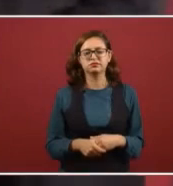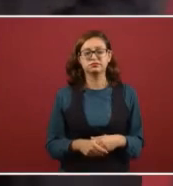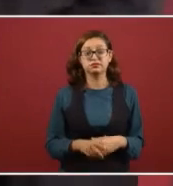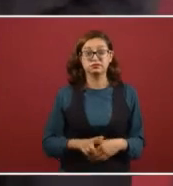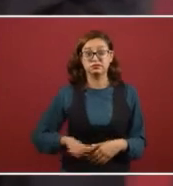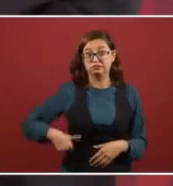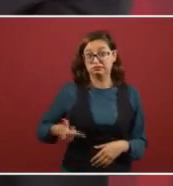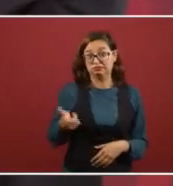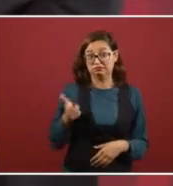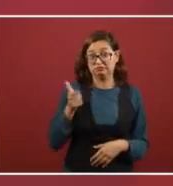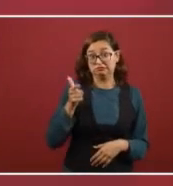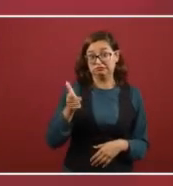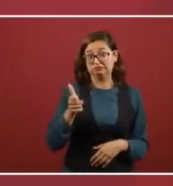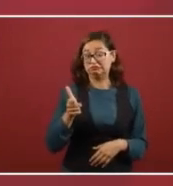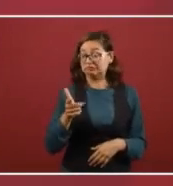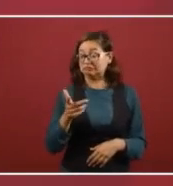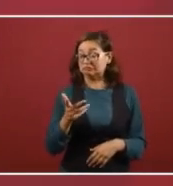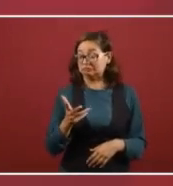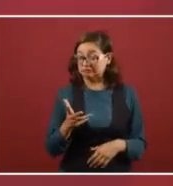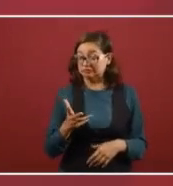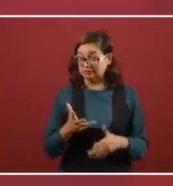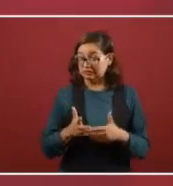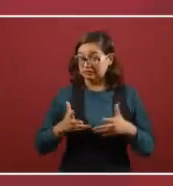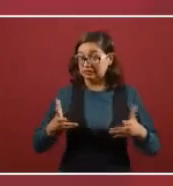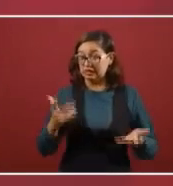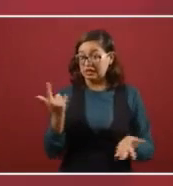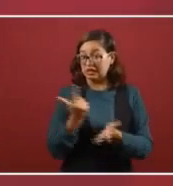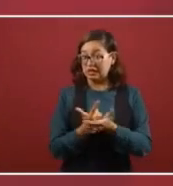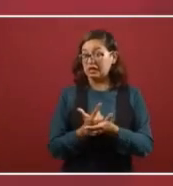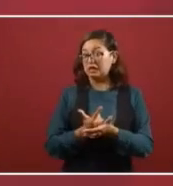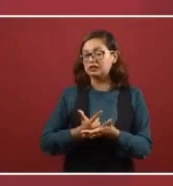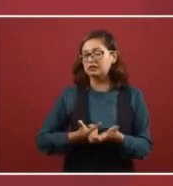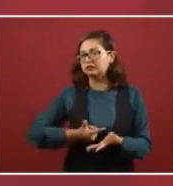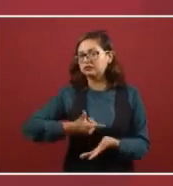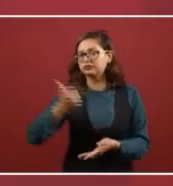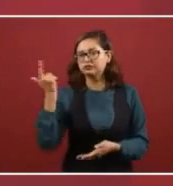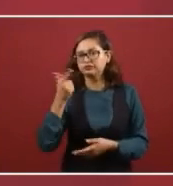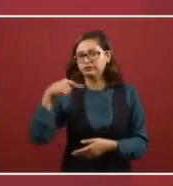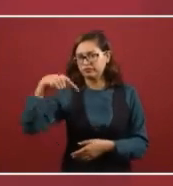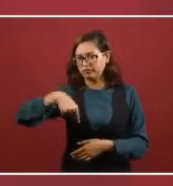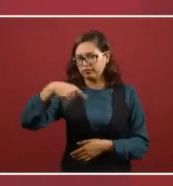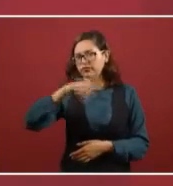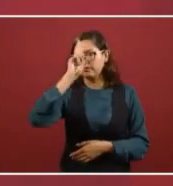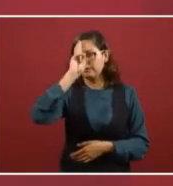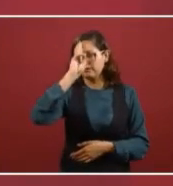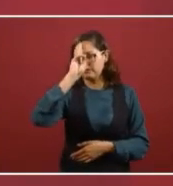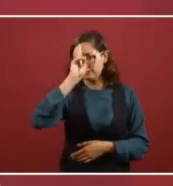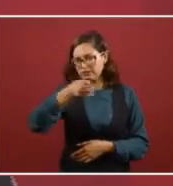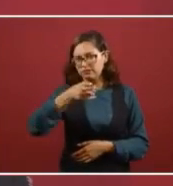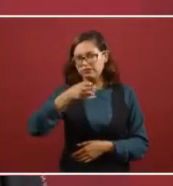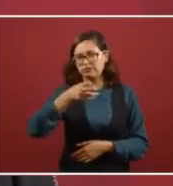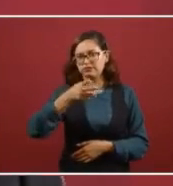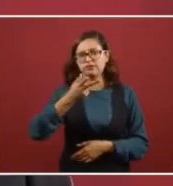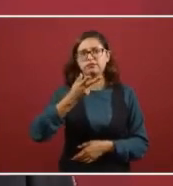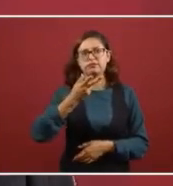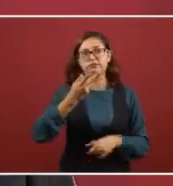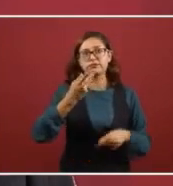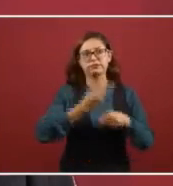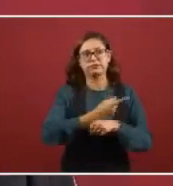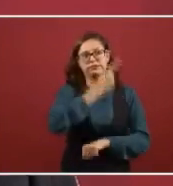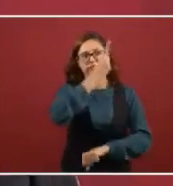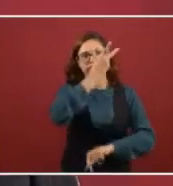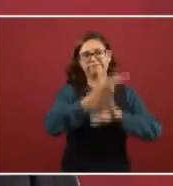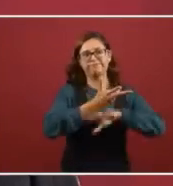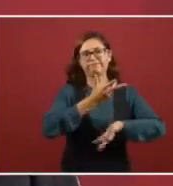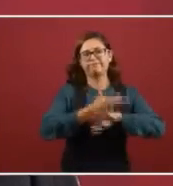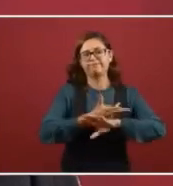alto calibre of high ilegales que entran caliber that are illegal, de contrabando al